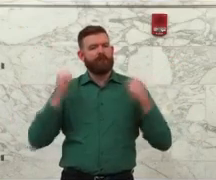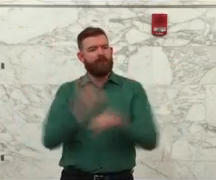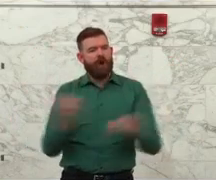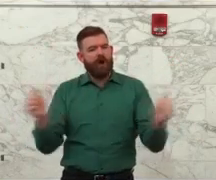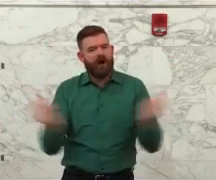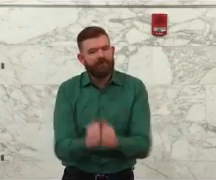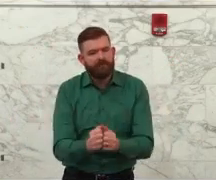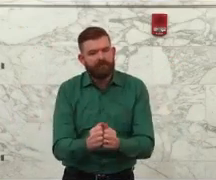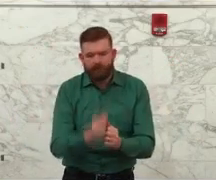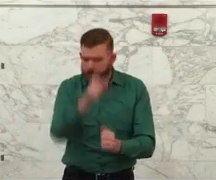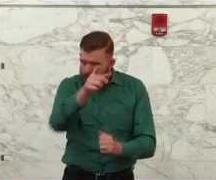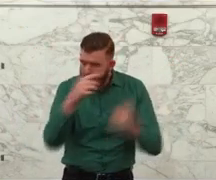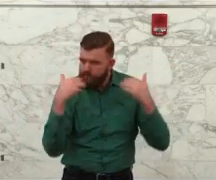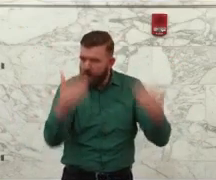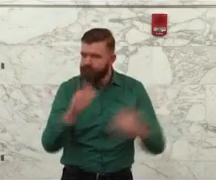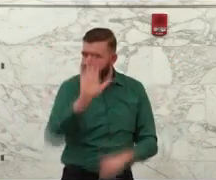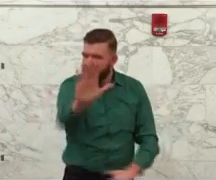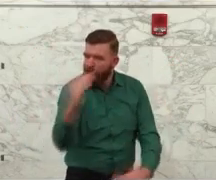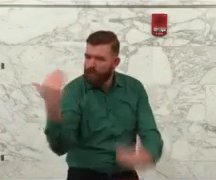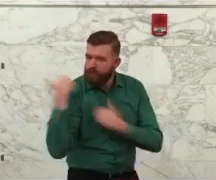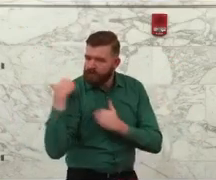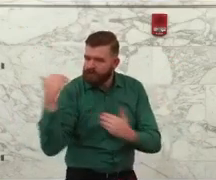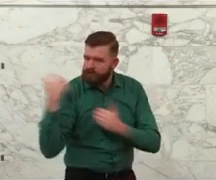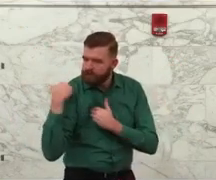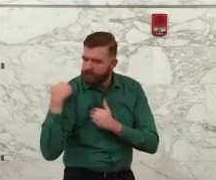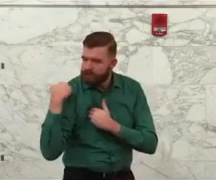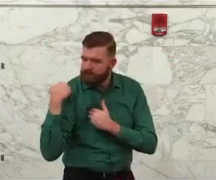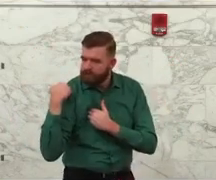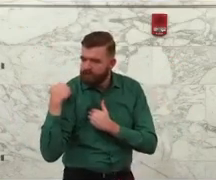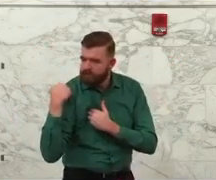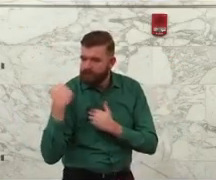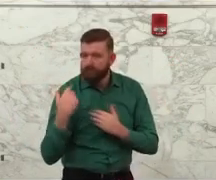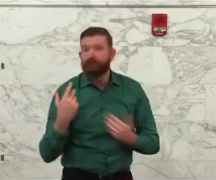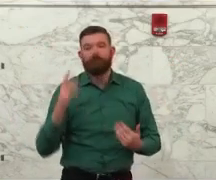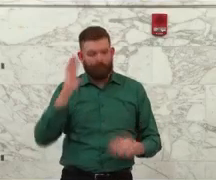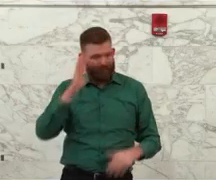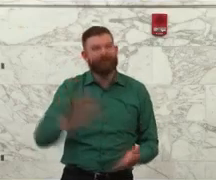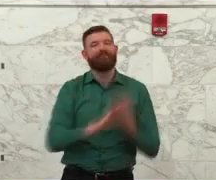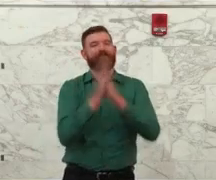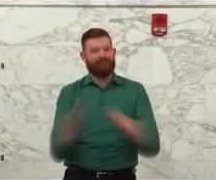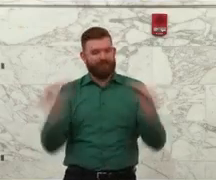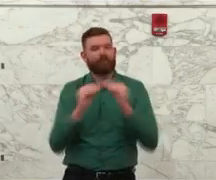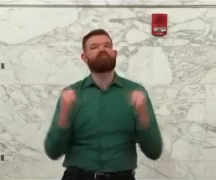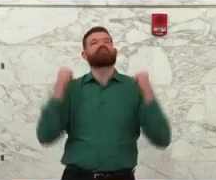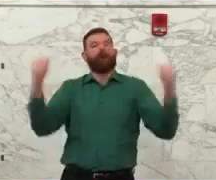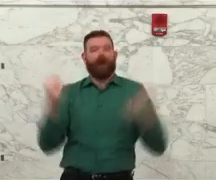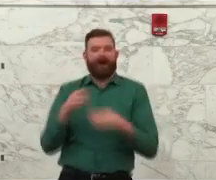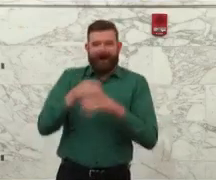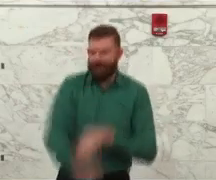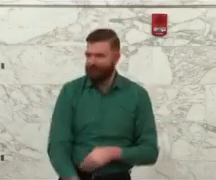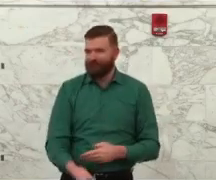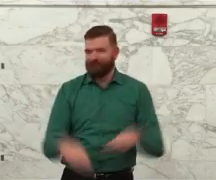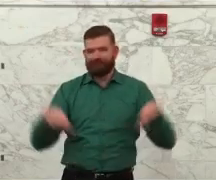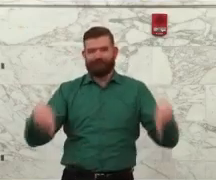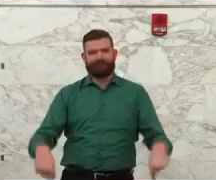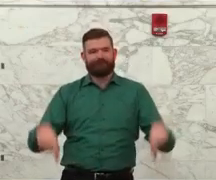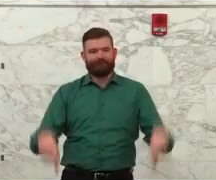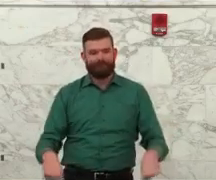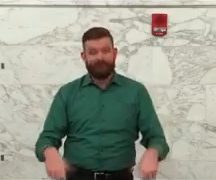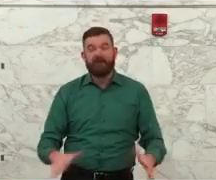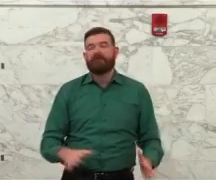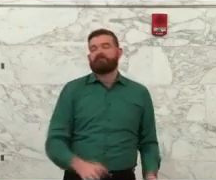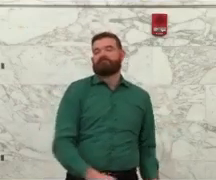we will come through this, and we will come through this stronger than ever before. With that, please allow me to turn things over. I think the